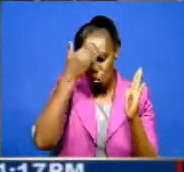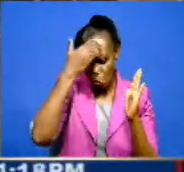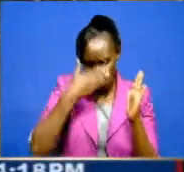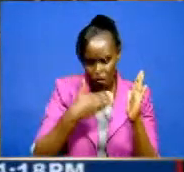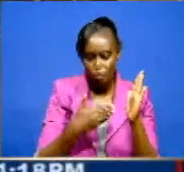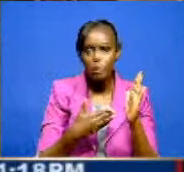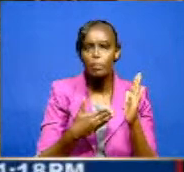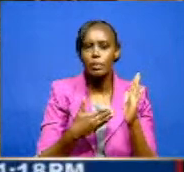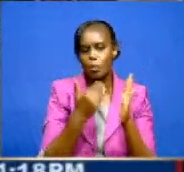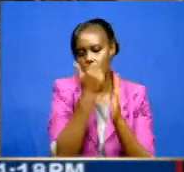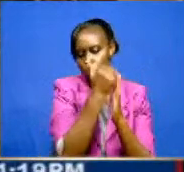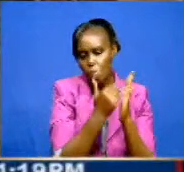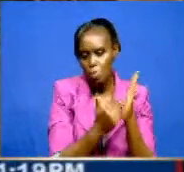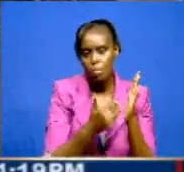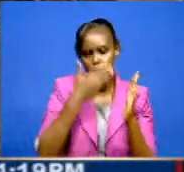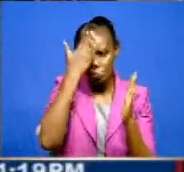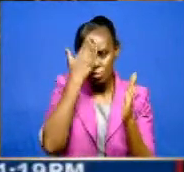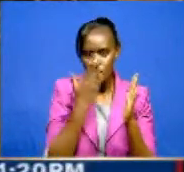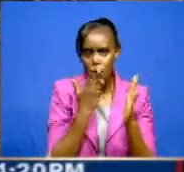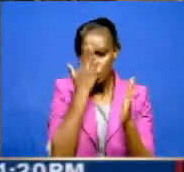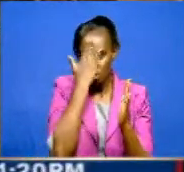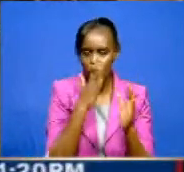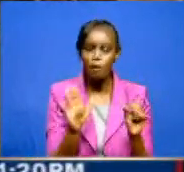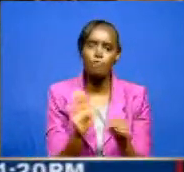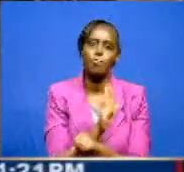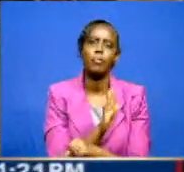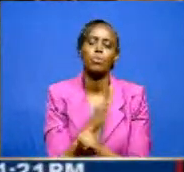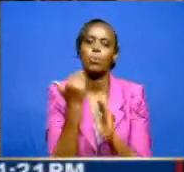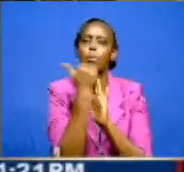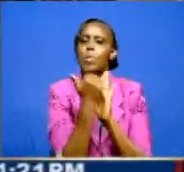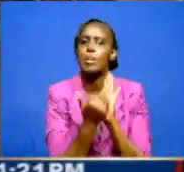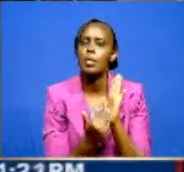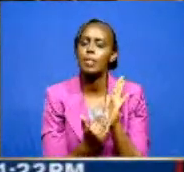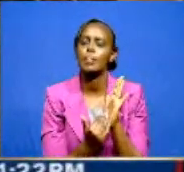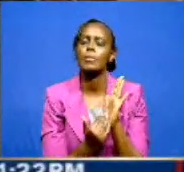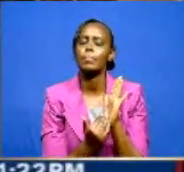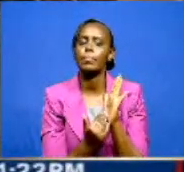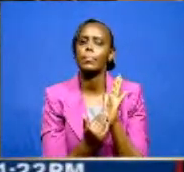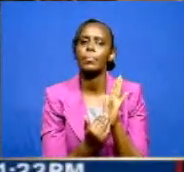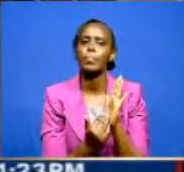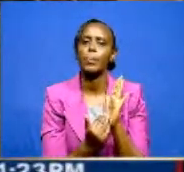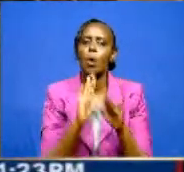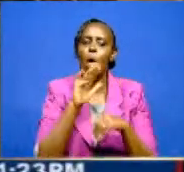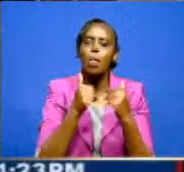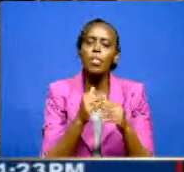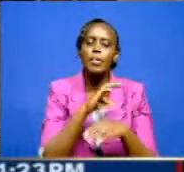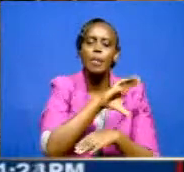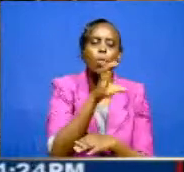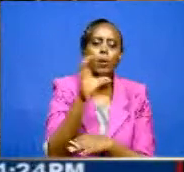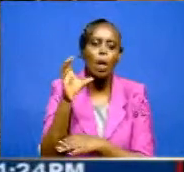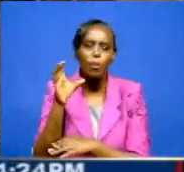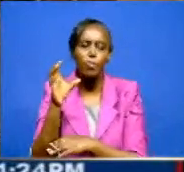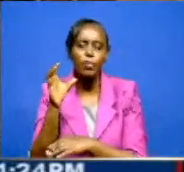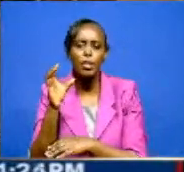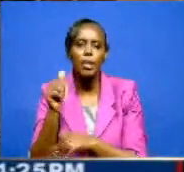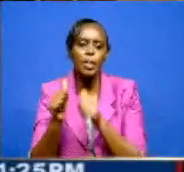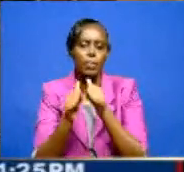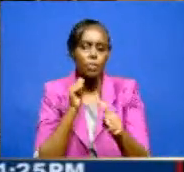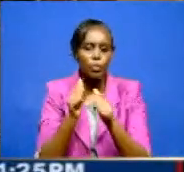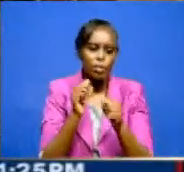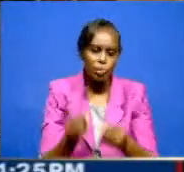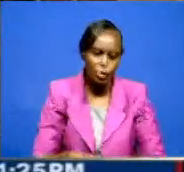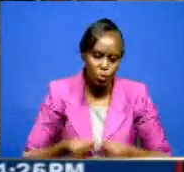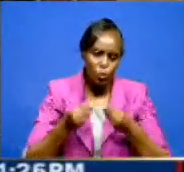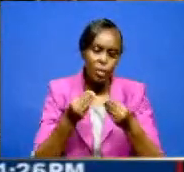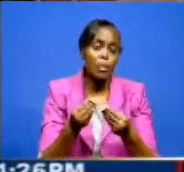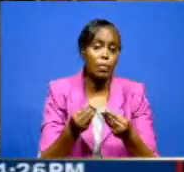those counties that have failed to remit these particular finances be blacklisted and be put into the newspapers and then